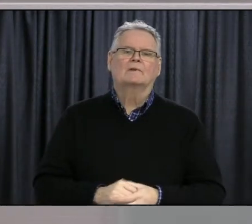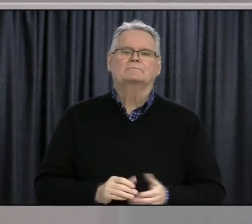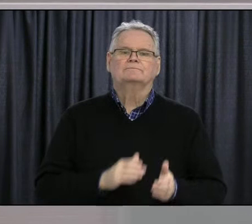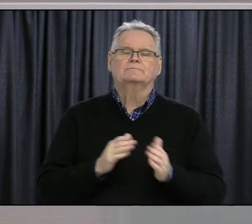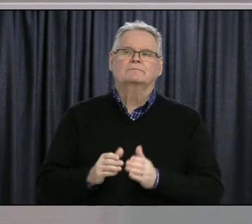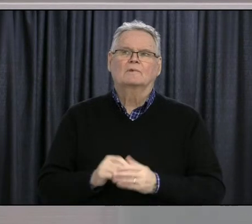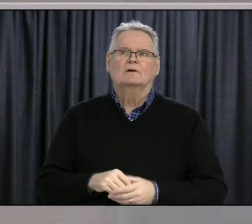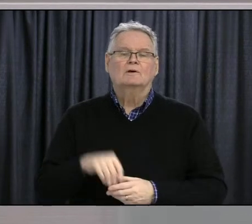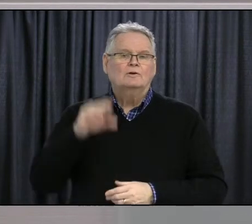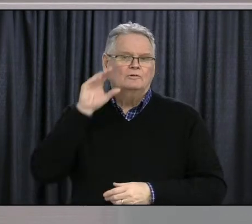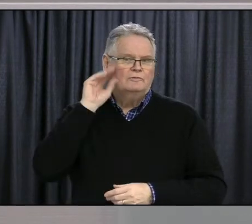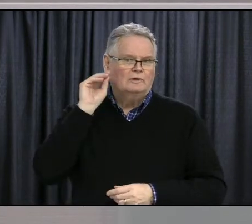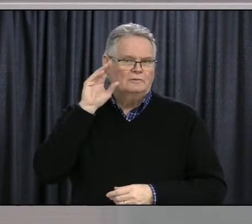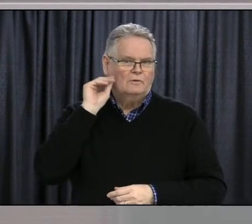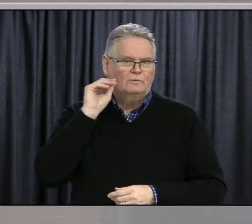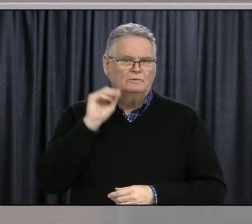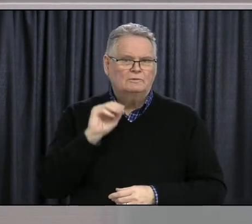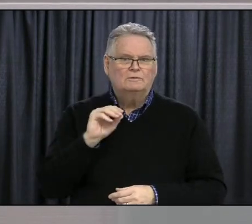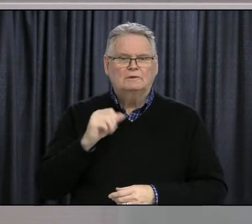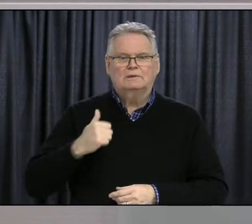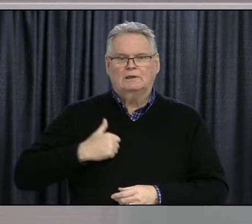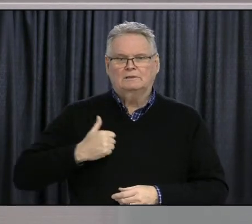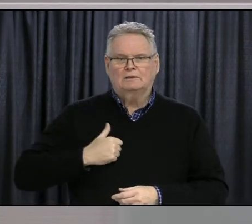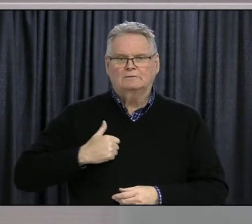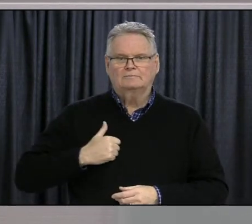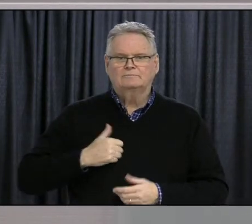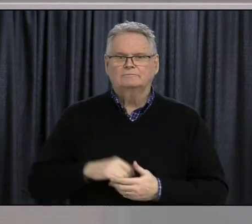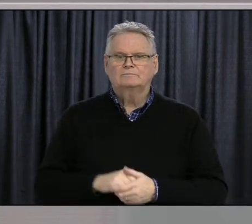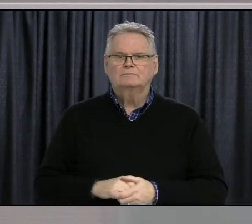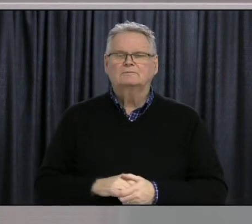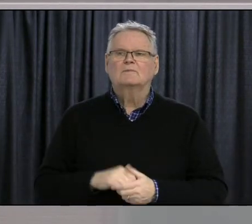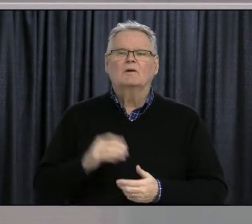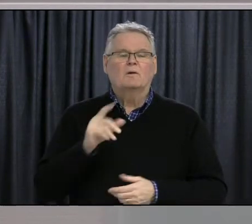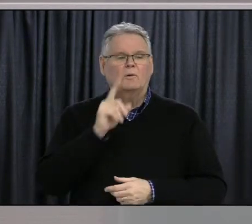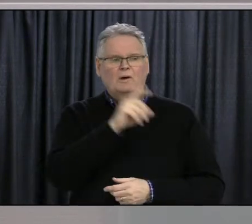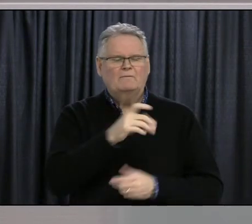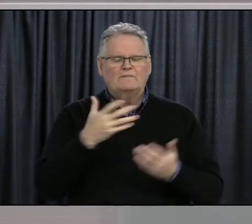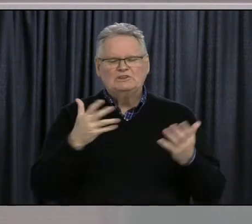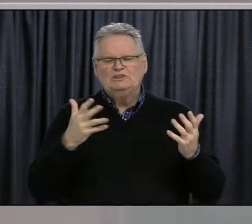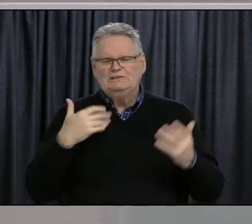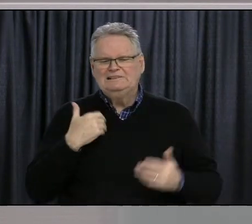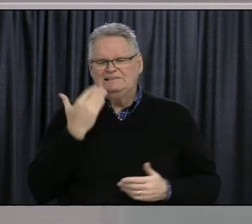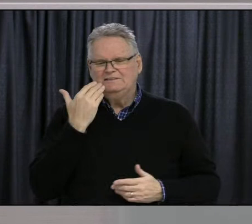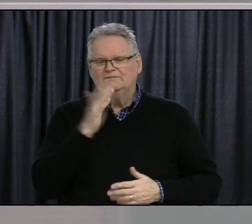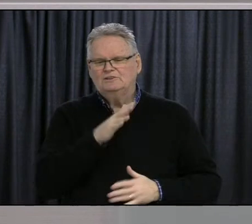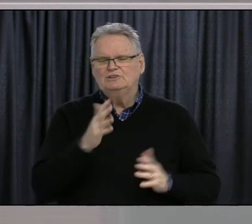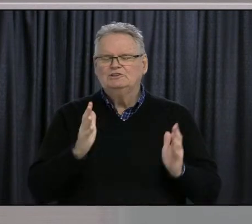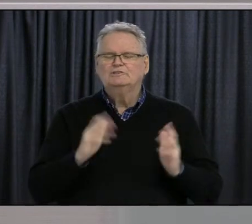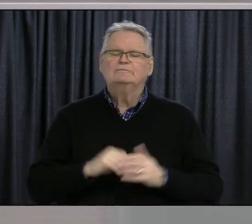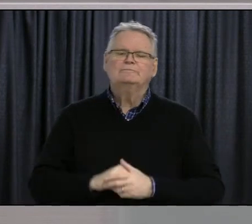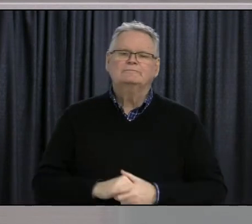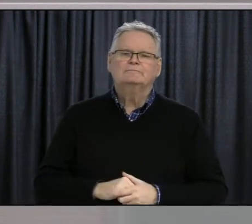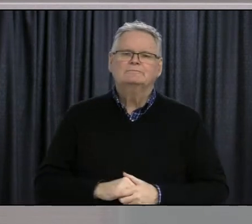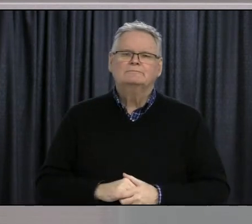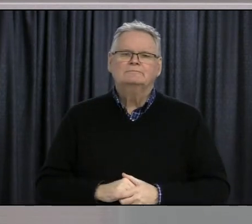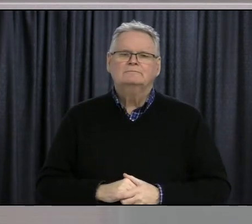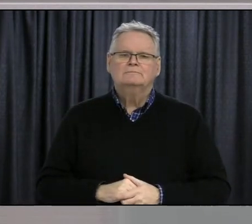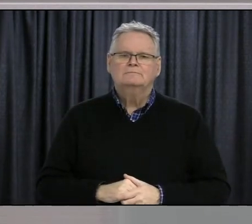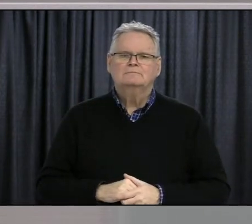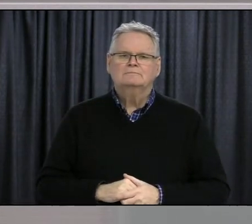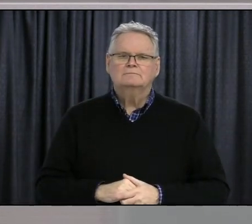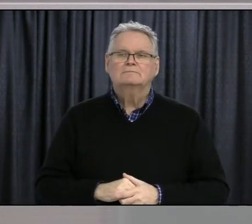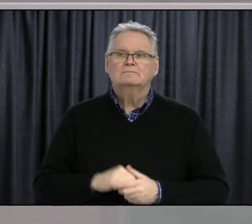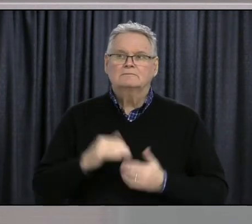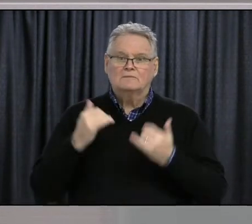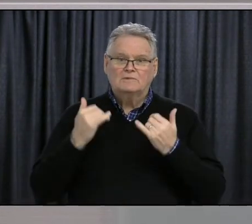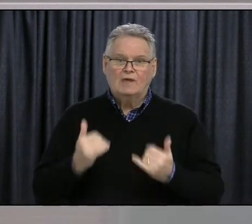I already asked my question. Thank you. Thank you, Maud. I will now go back through each reporter to